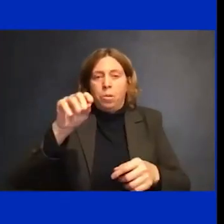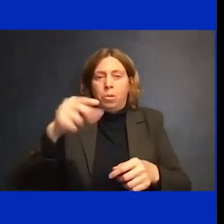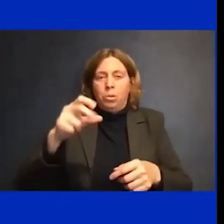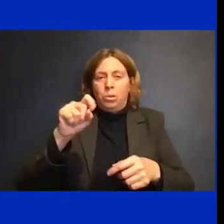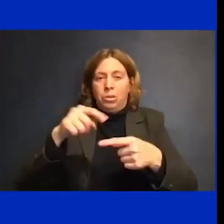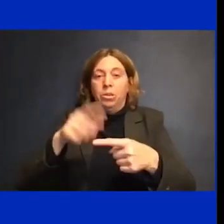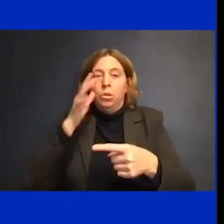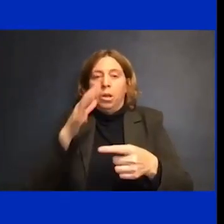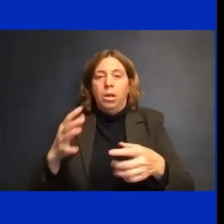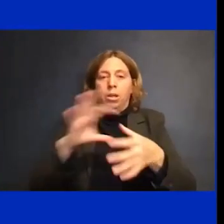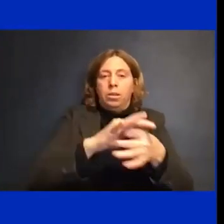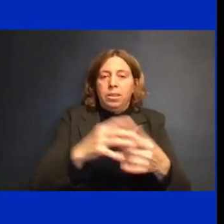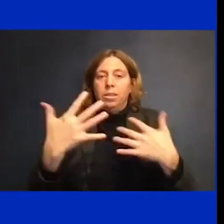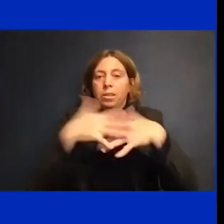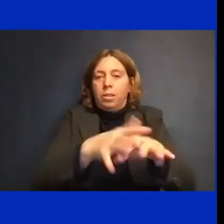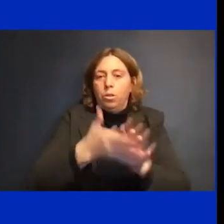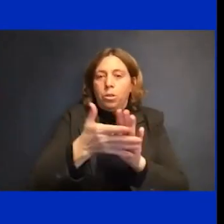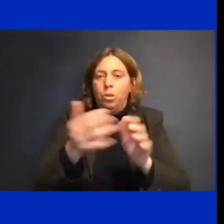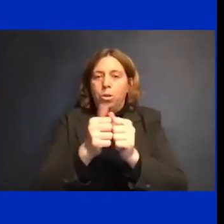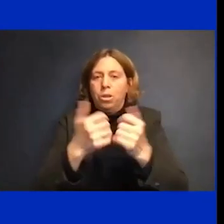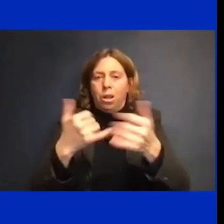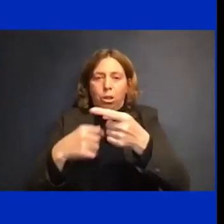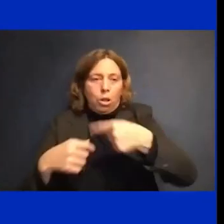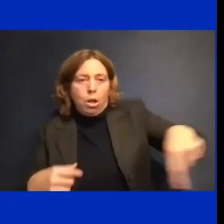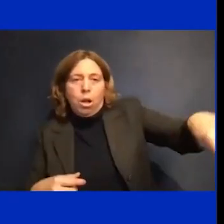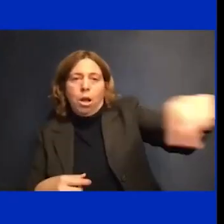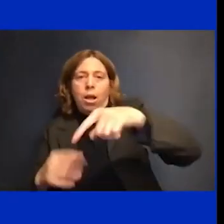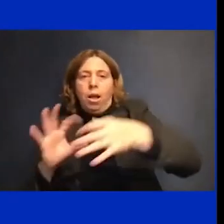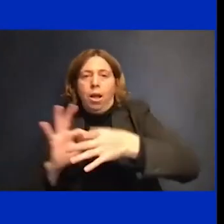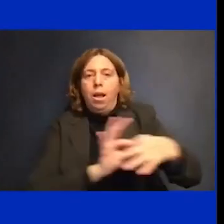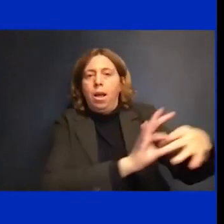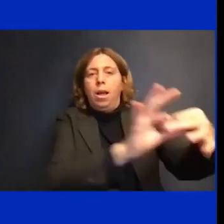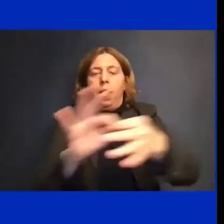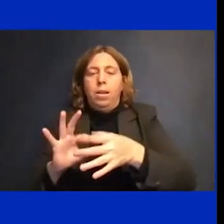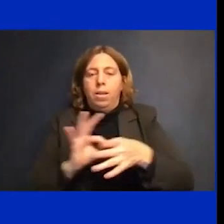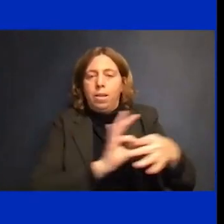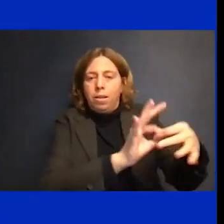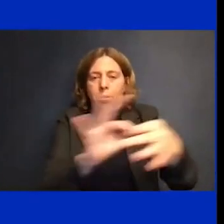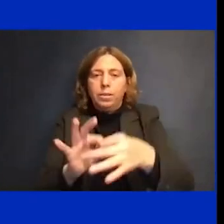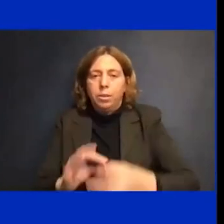integrated operation and circulation pattern.